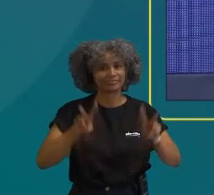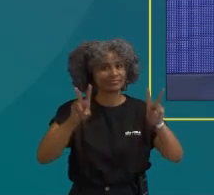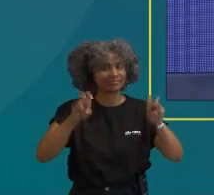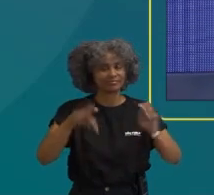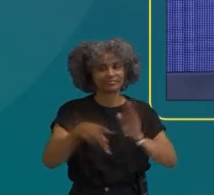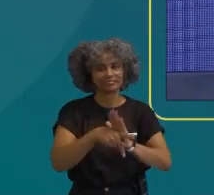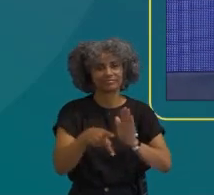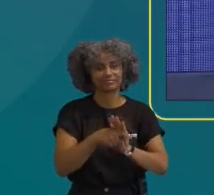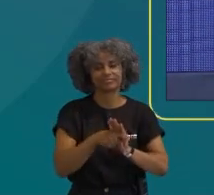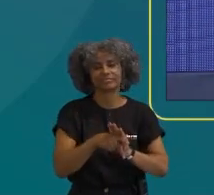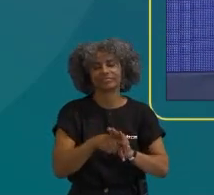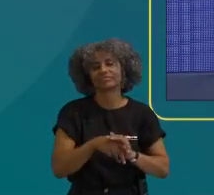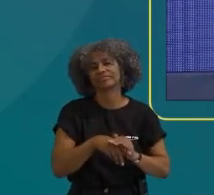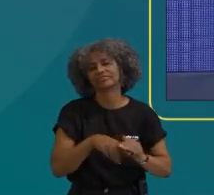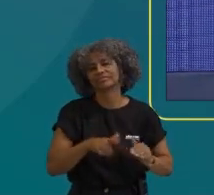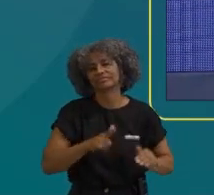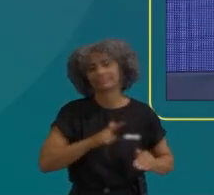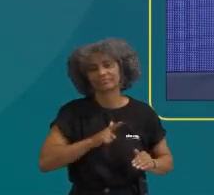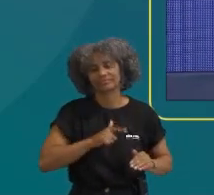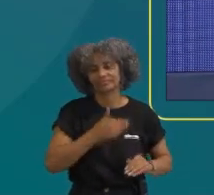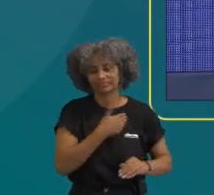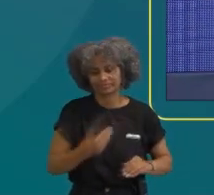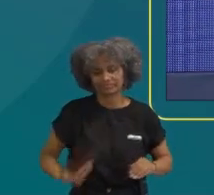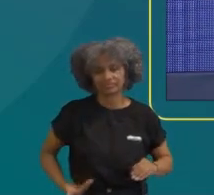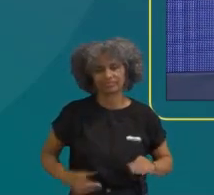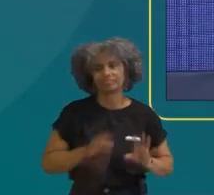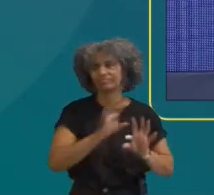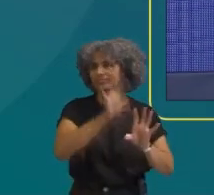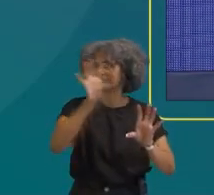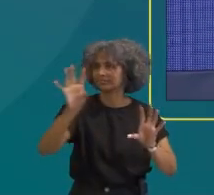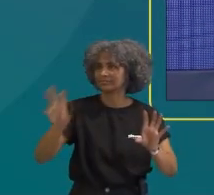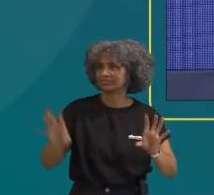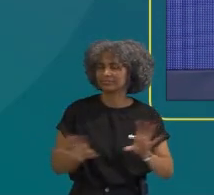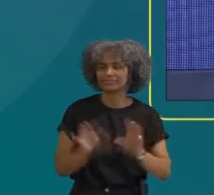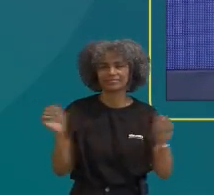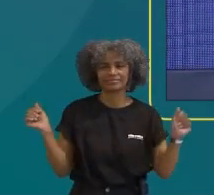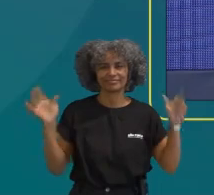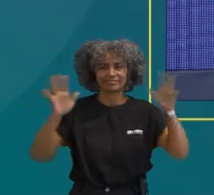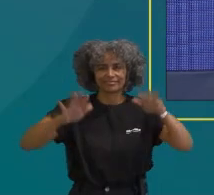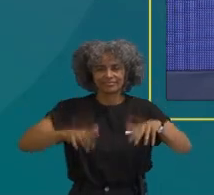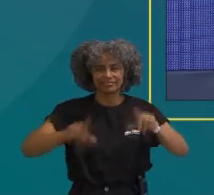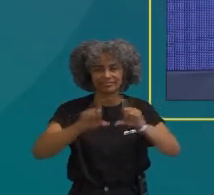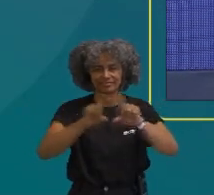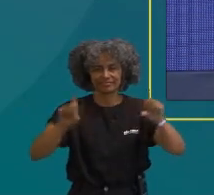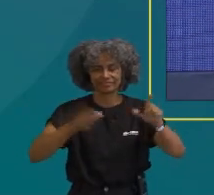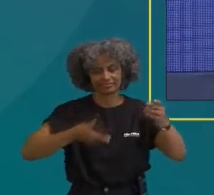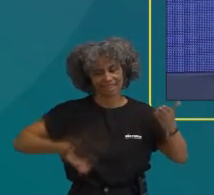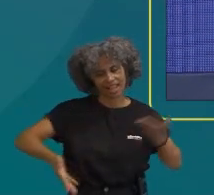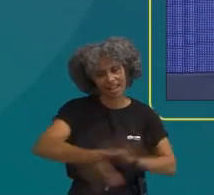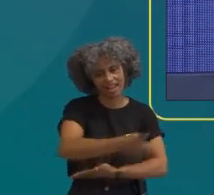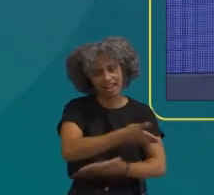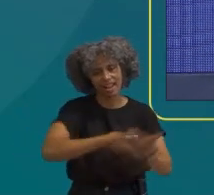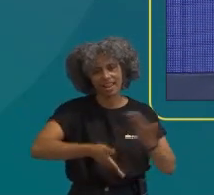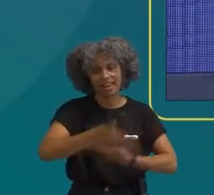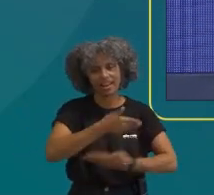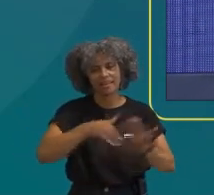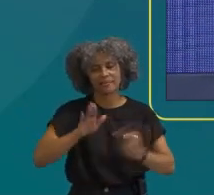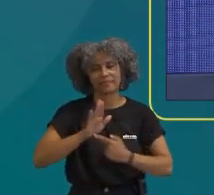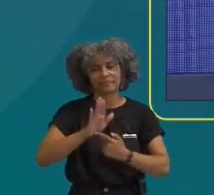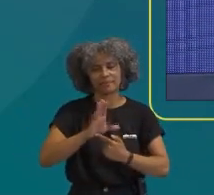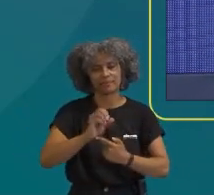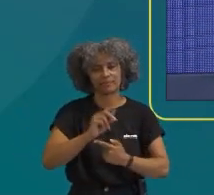And everybody else who wants to actually come and join us up on stage with this beautiful logo, you can see